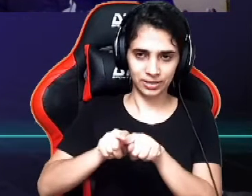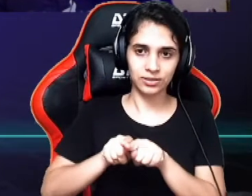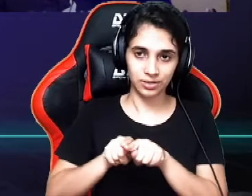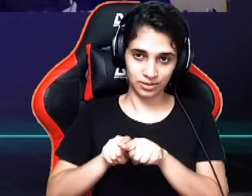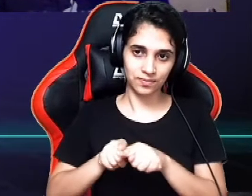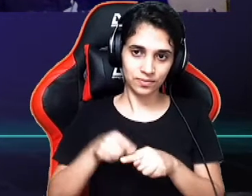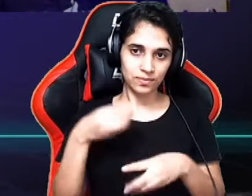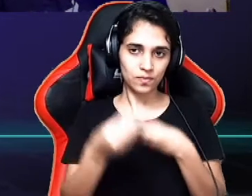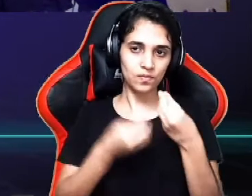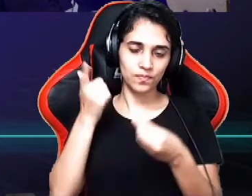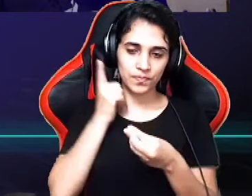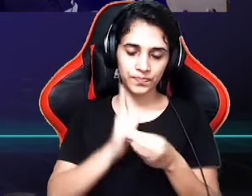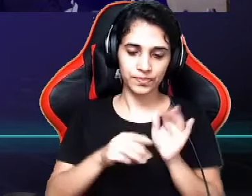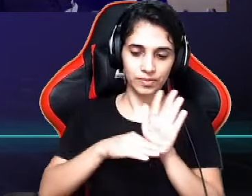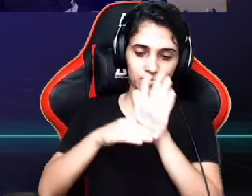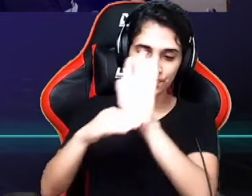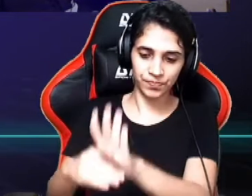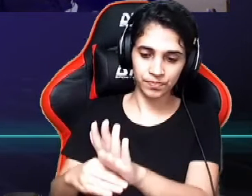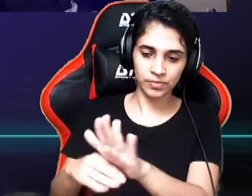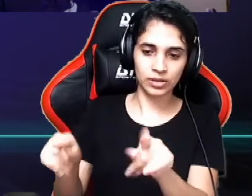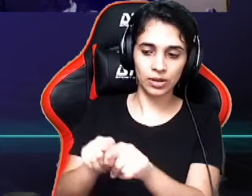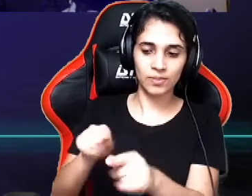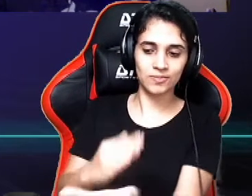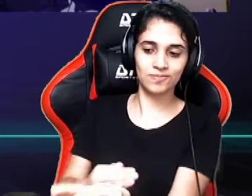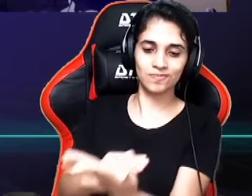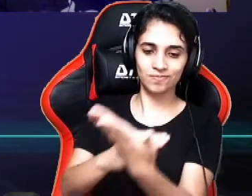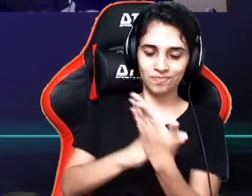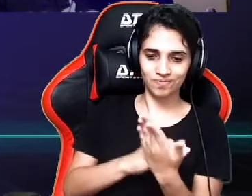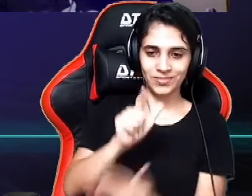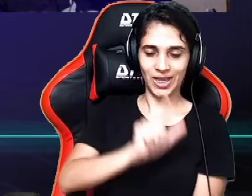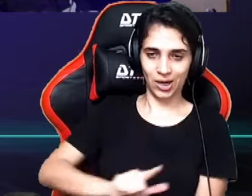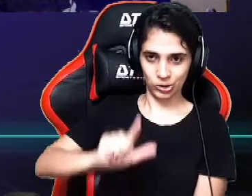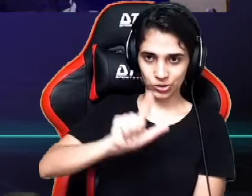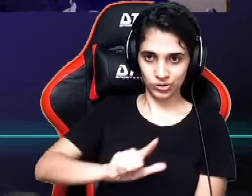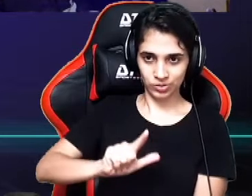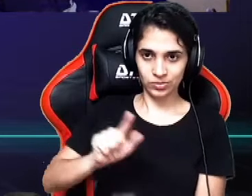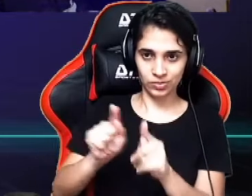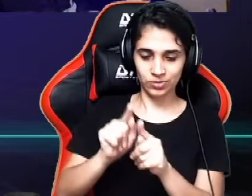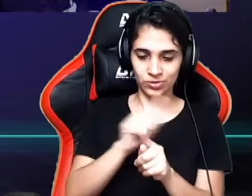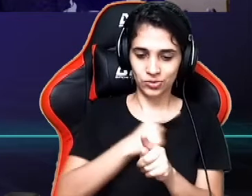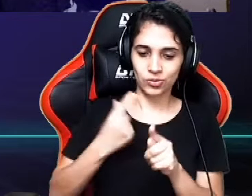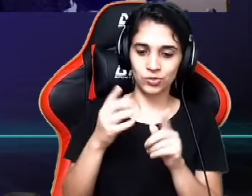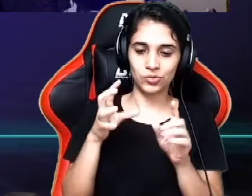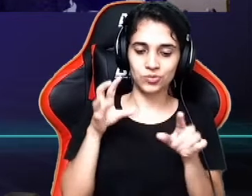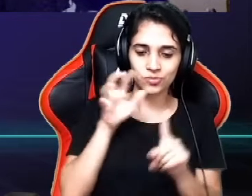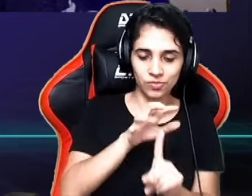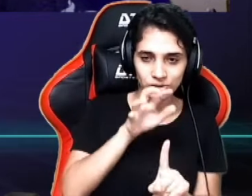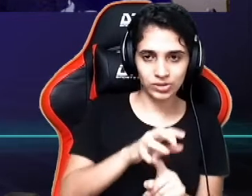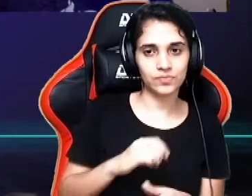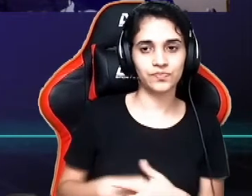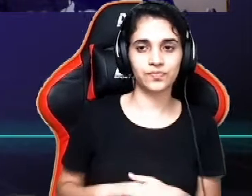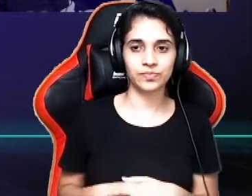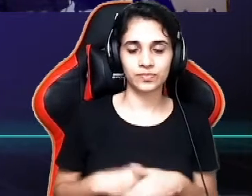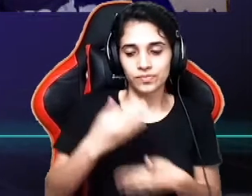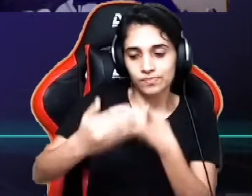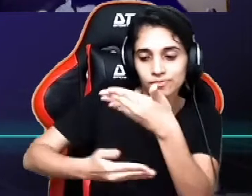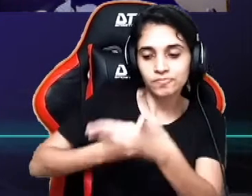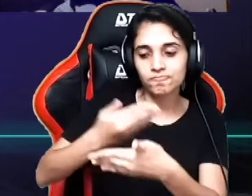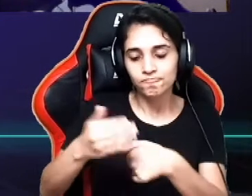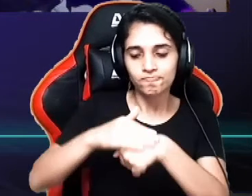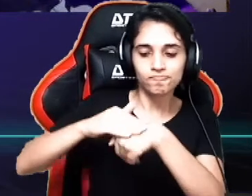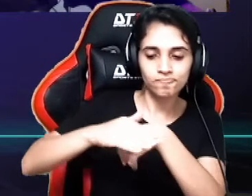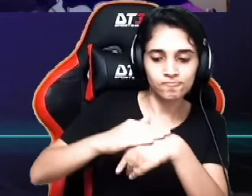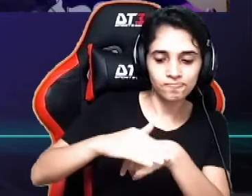partnership would make sense, what we could add over to their side and what they could deliver to Loud and our influencers.